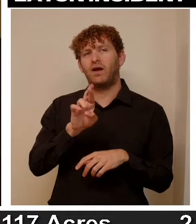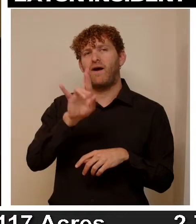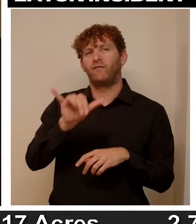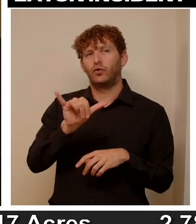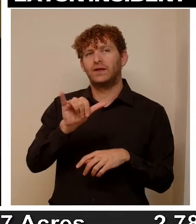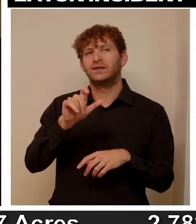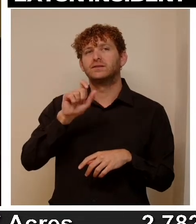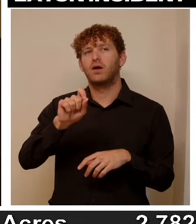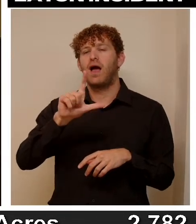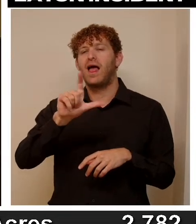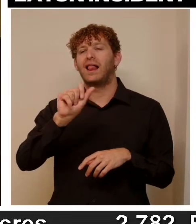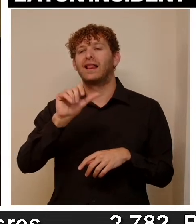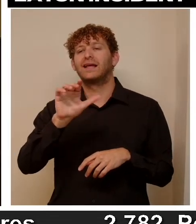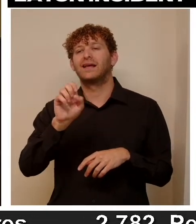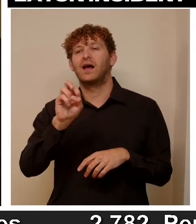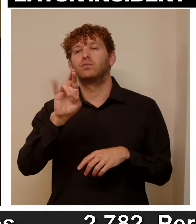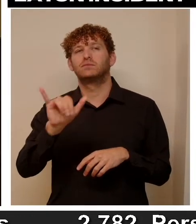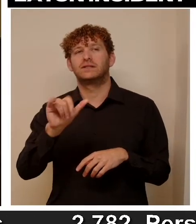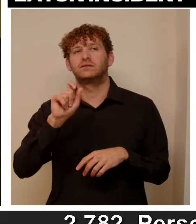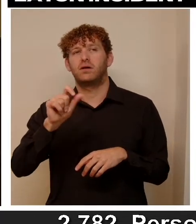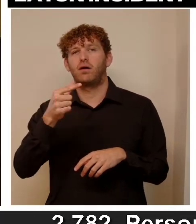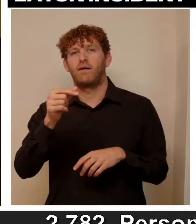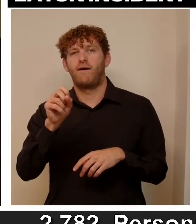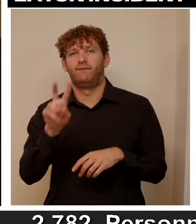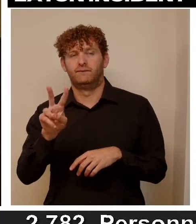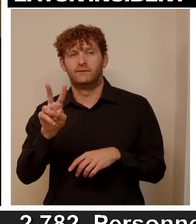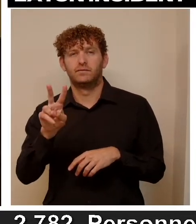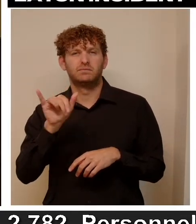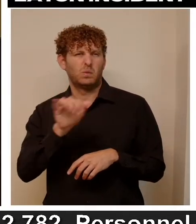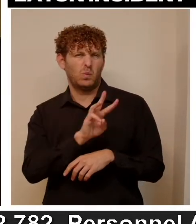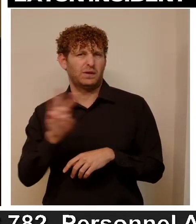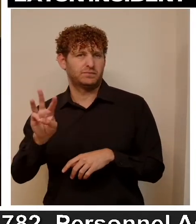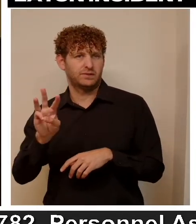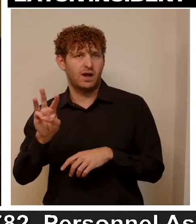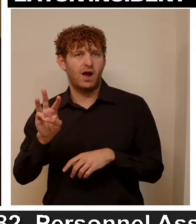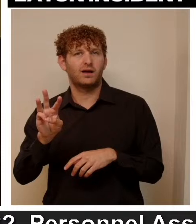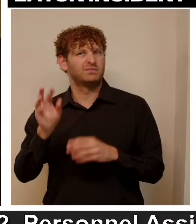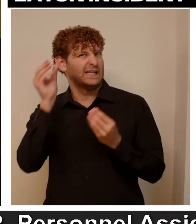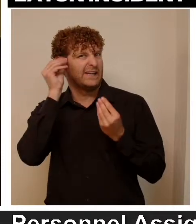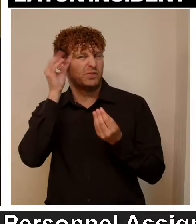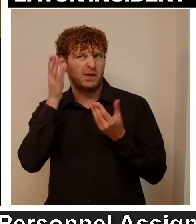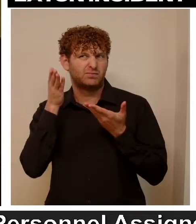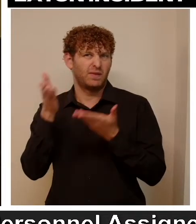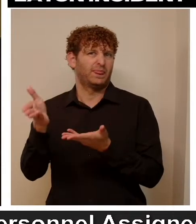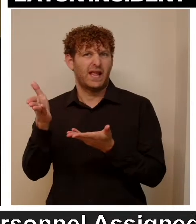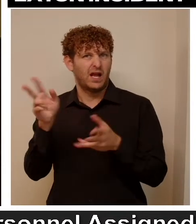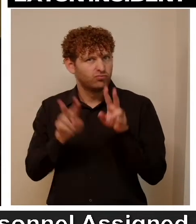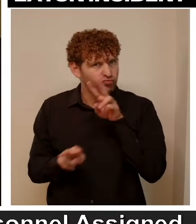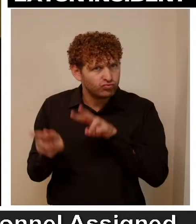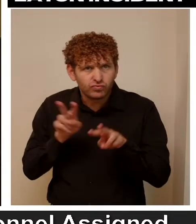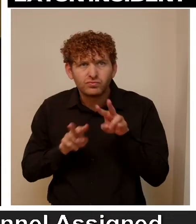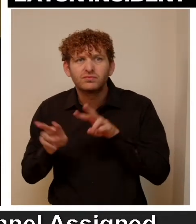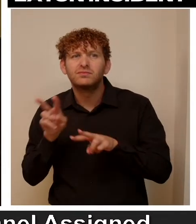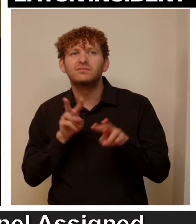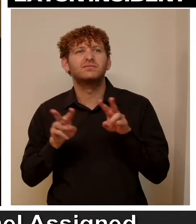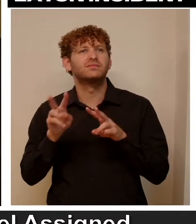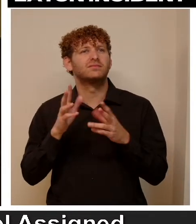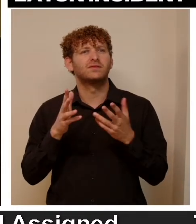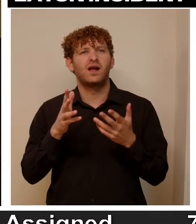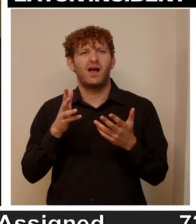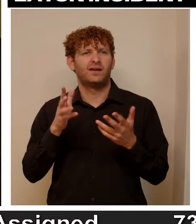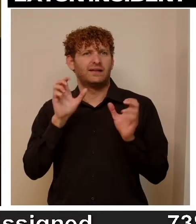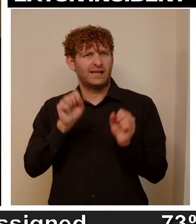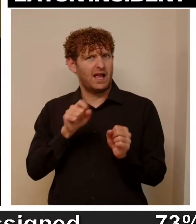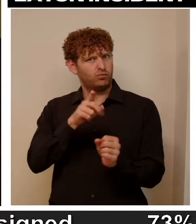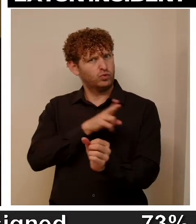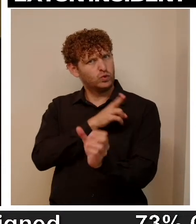recovery.lacounty.gov. They are going to give you all the information you need, all of the listservs you need to join in order to safely get back into your